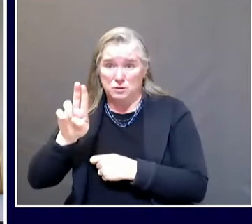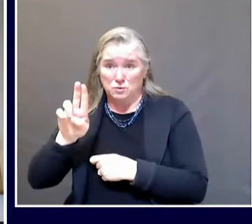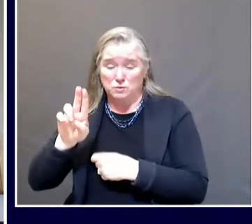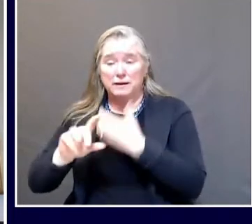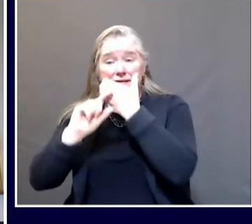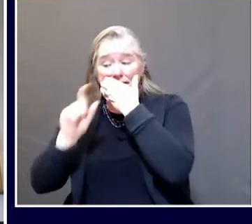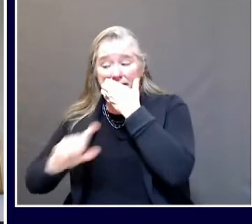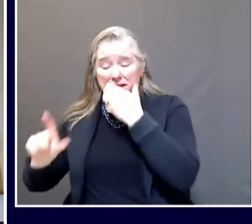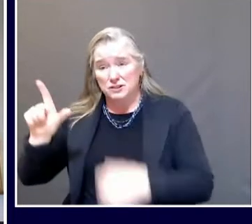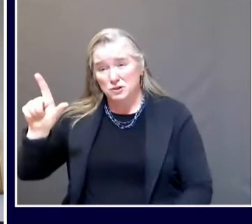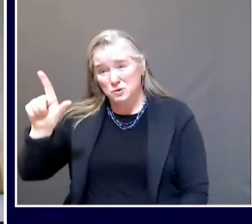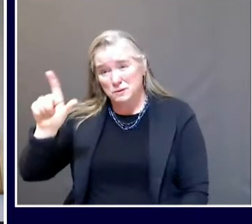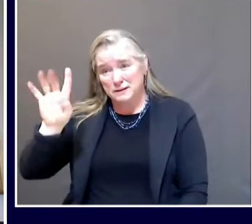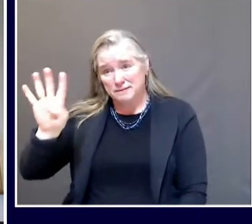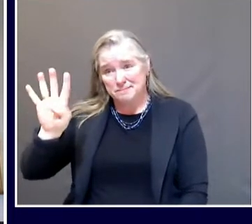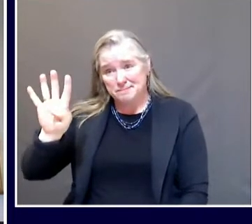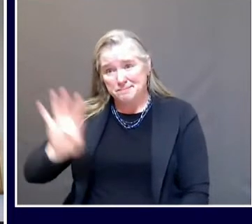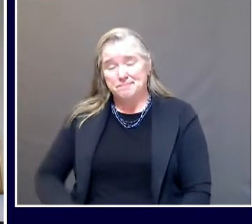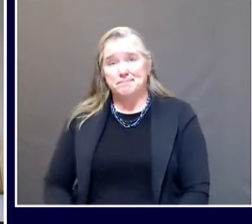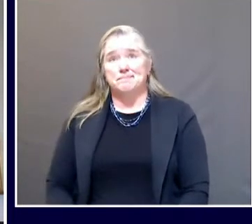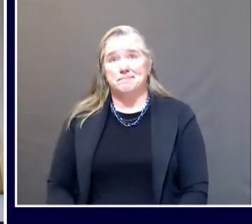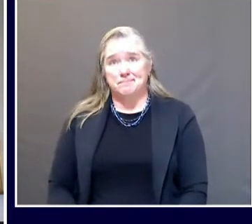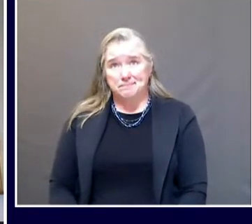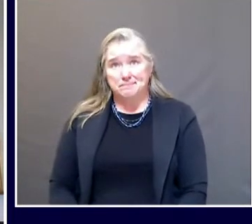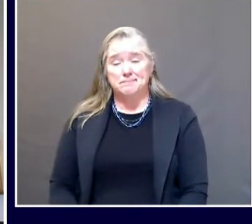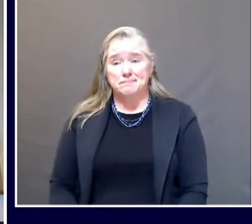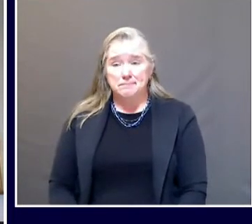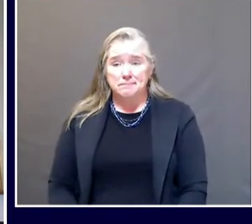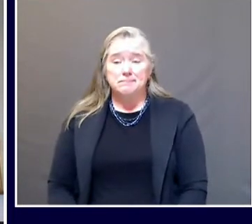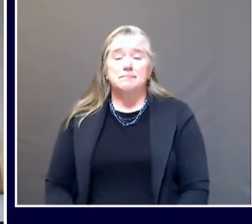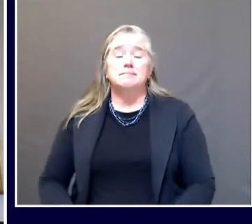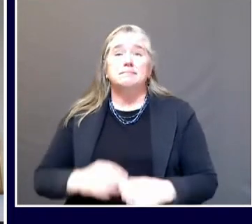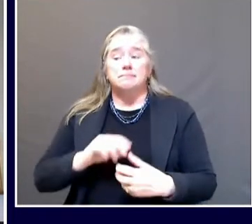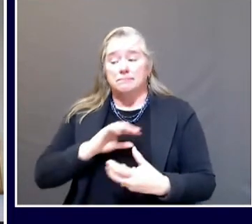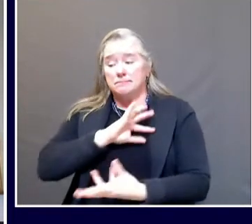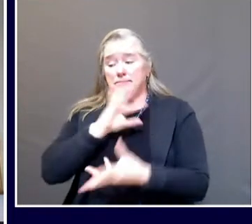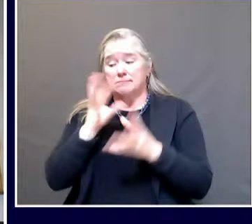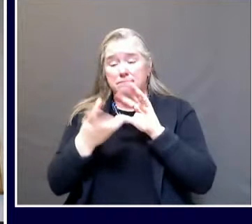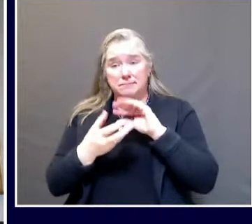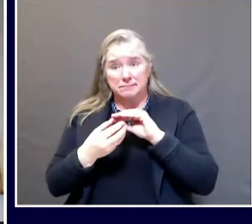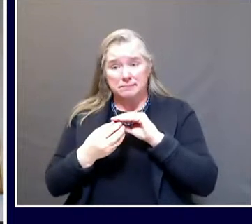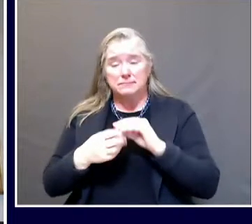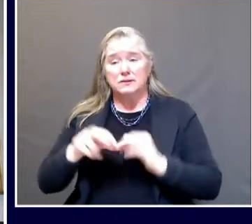on a ventilator. Of all of our cases in Maine,